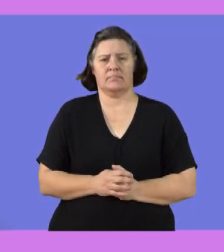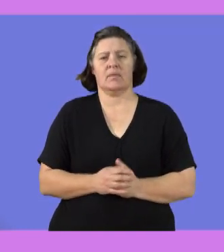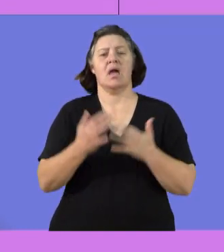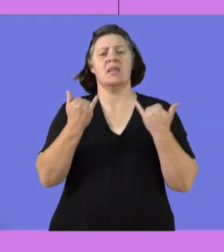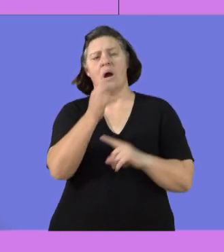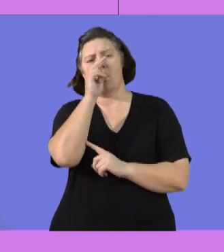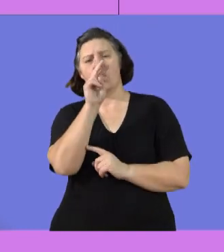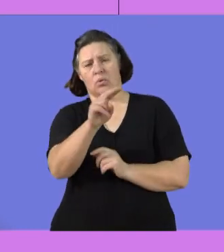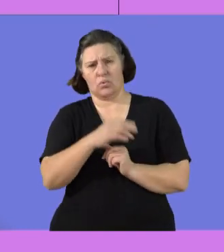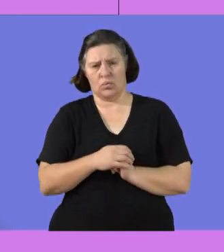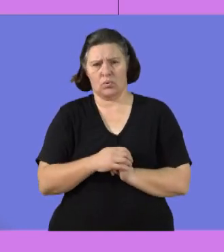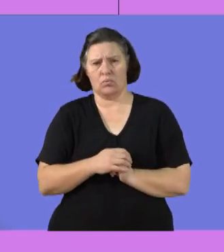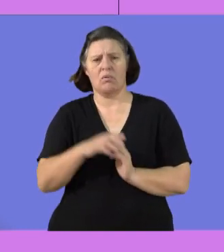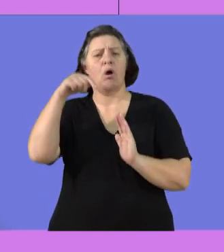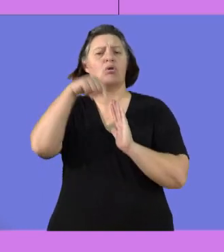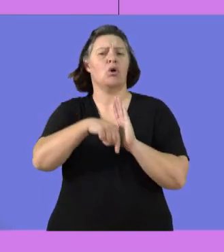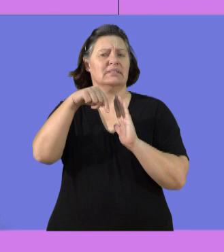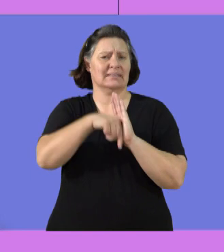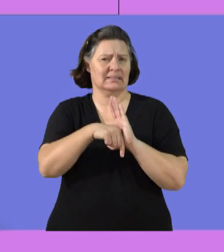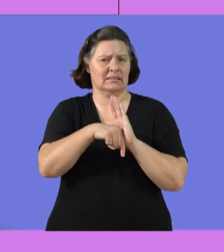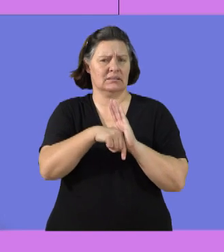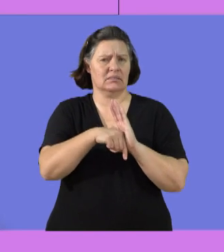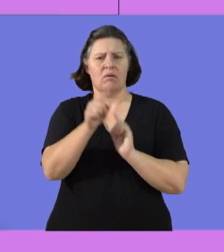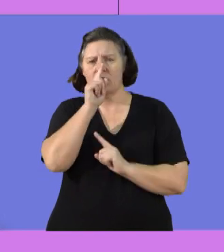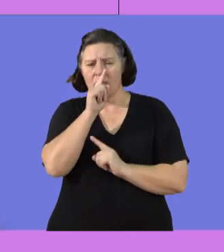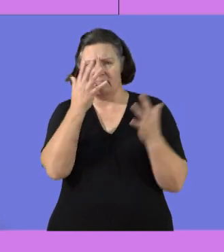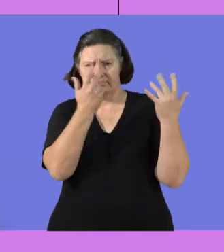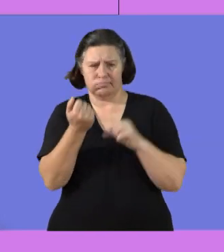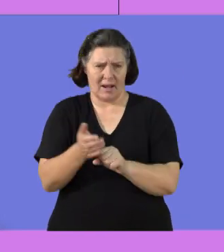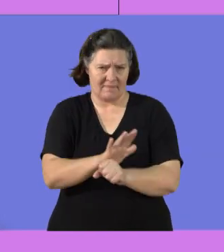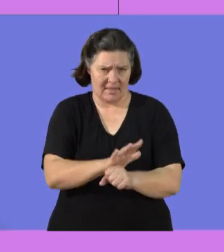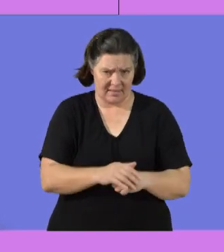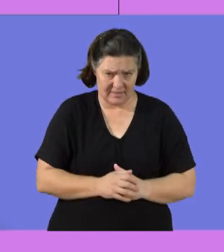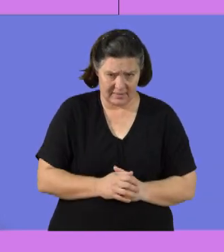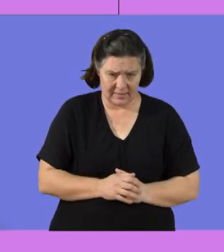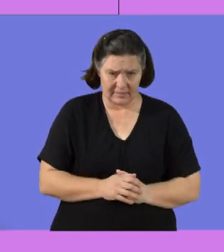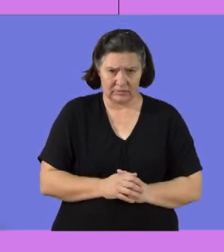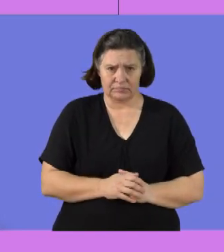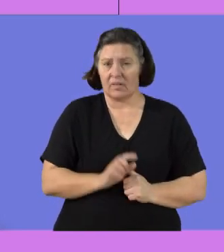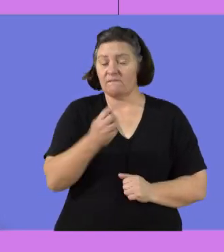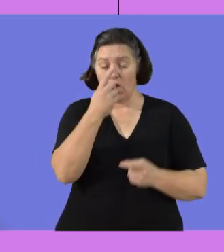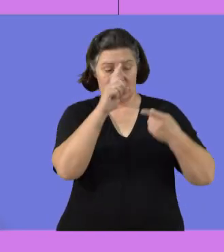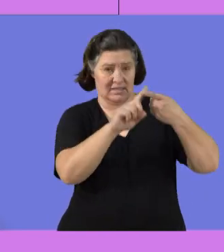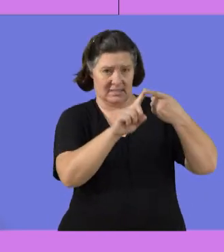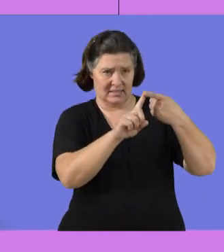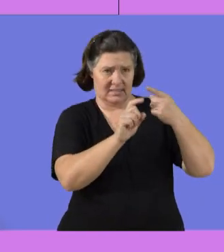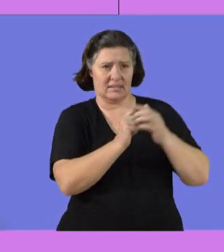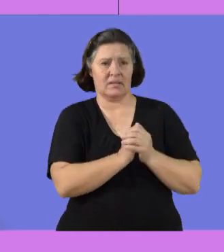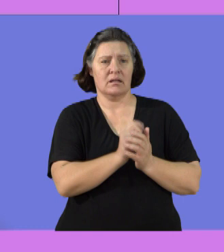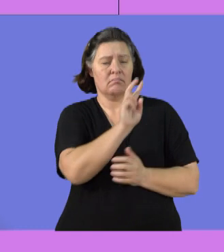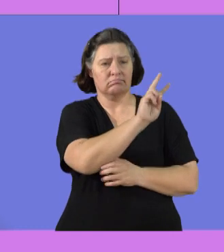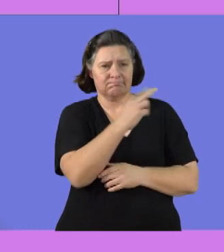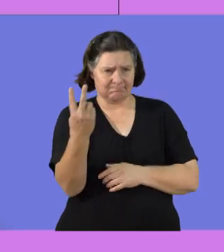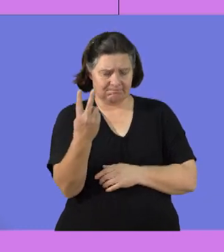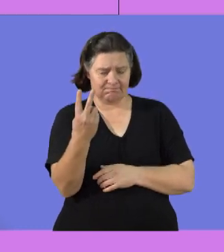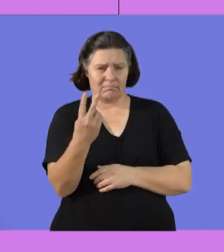Okay, let's have a look at the content that we have to cover. Firstly, we will be looking at